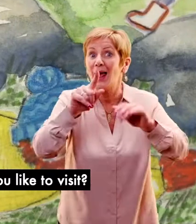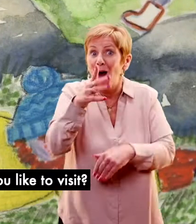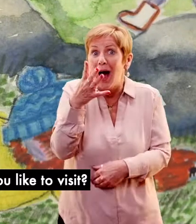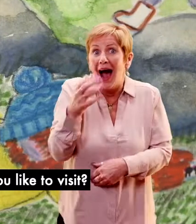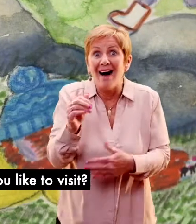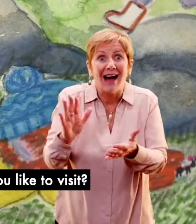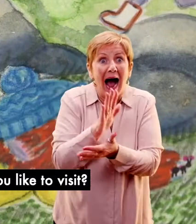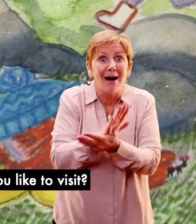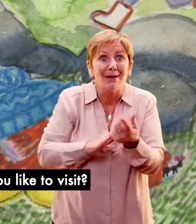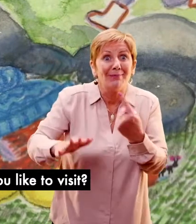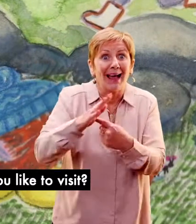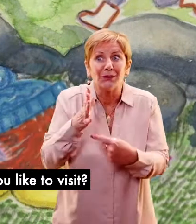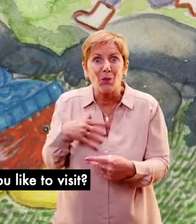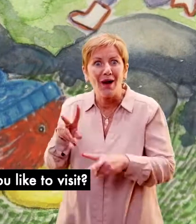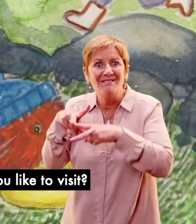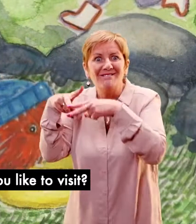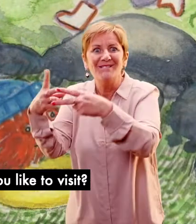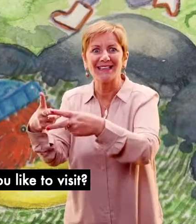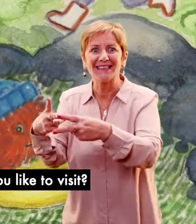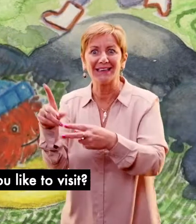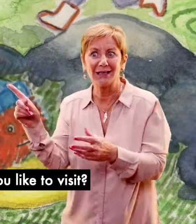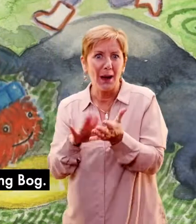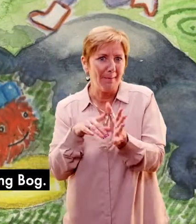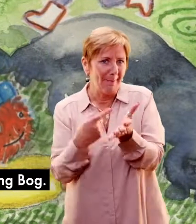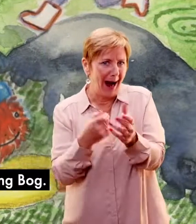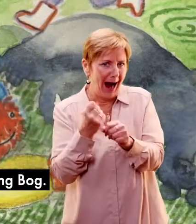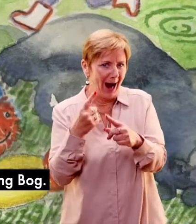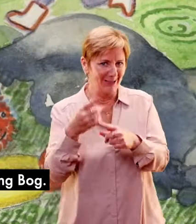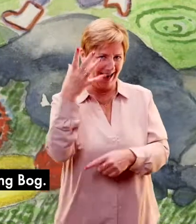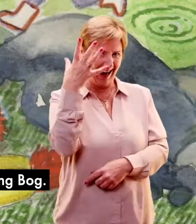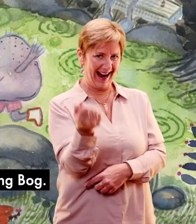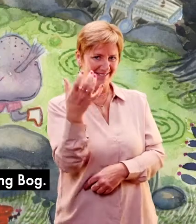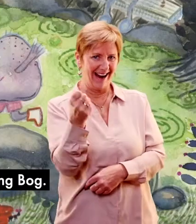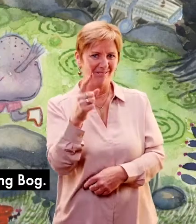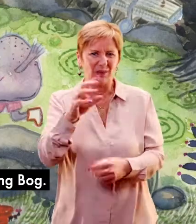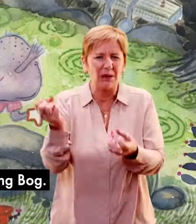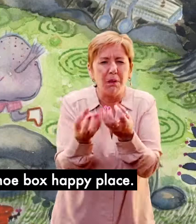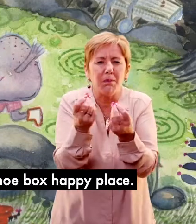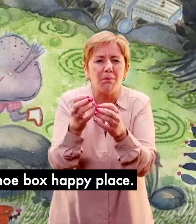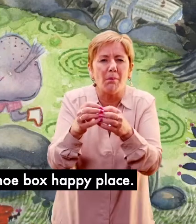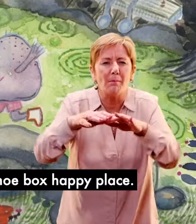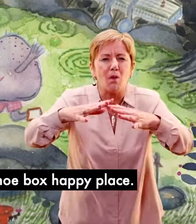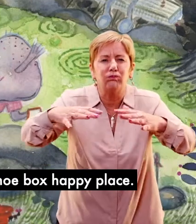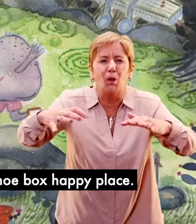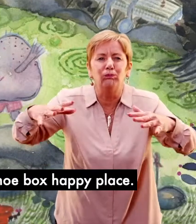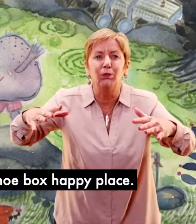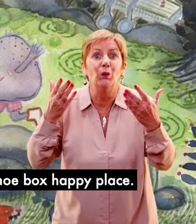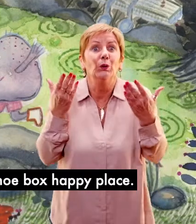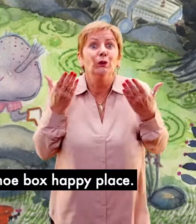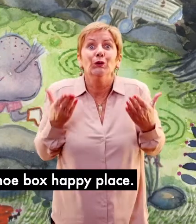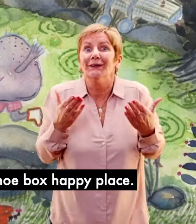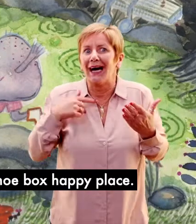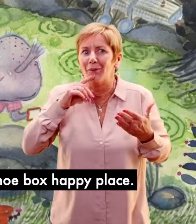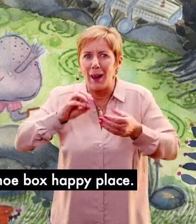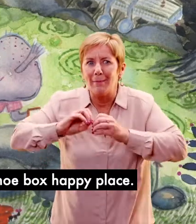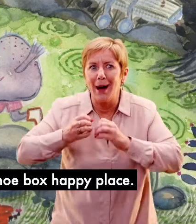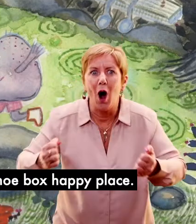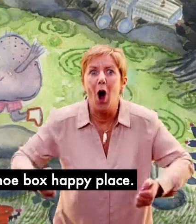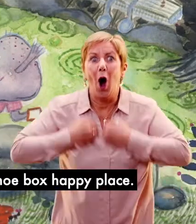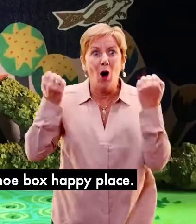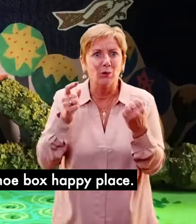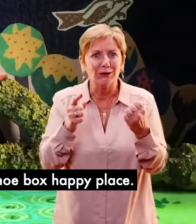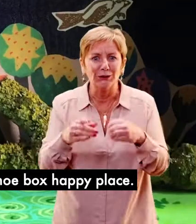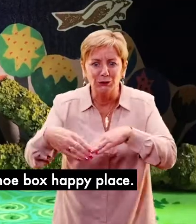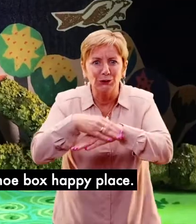Hello, do you have a happy place you like to visit? Marge has one, it's the Bubbling Bog. Today we're going to make our very